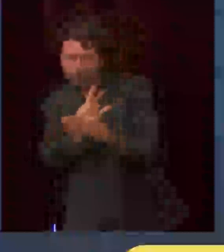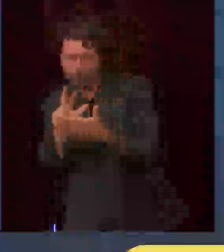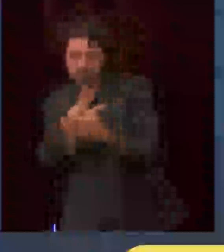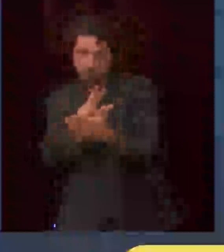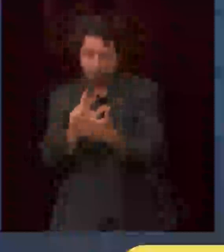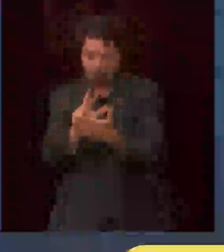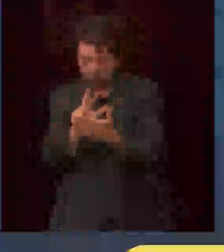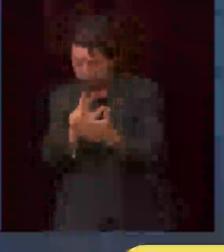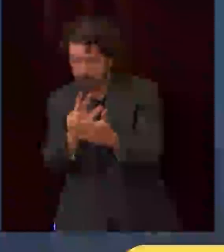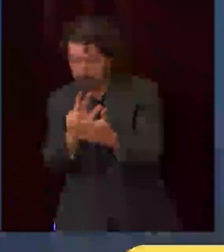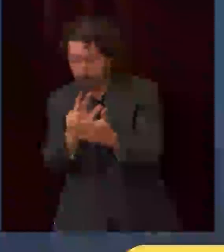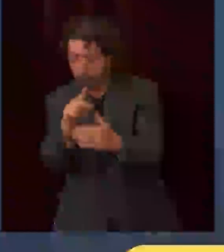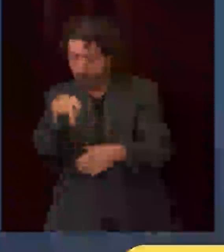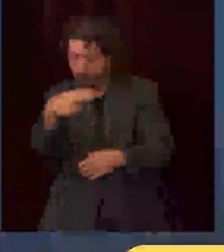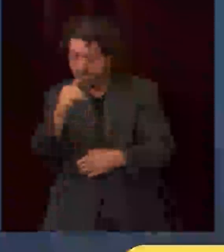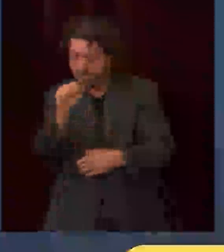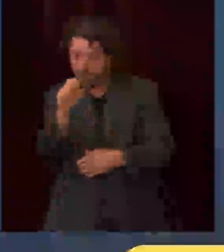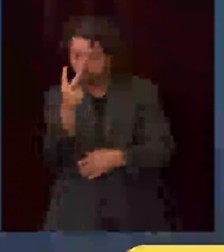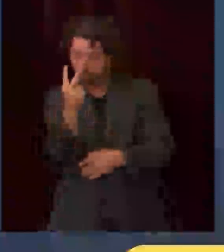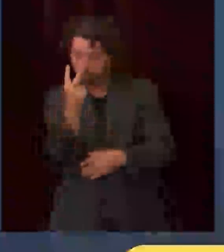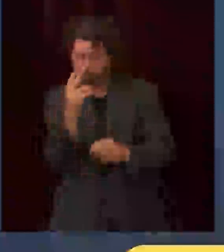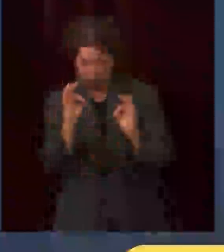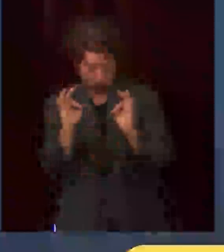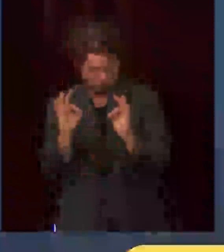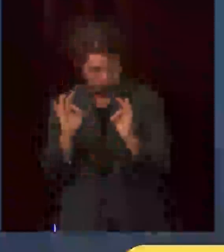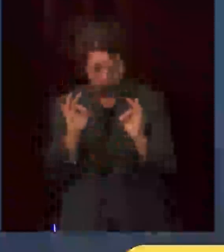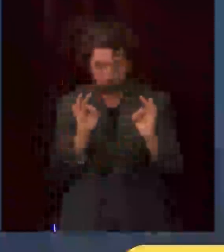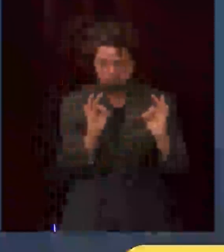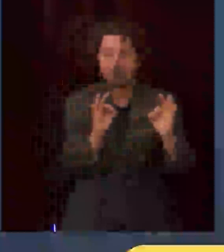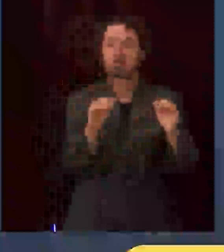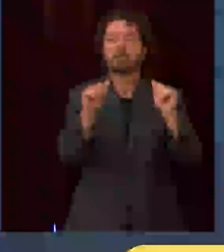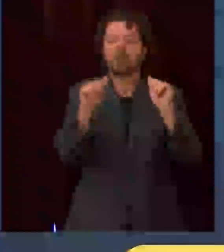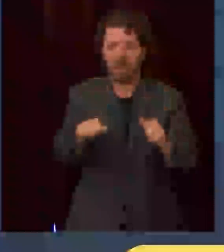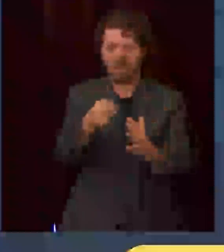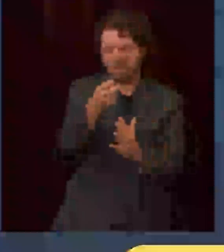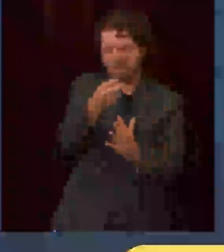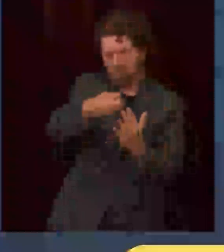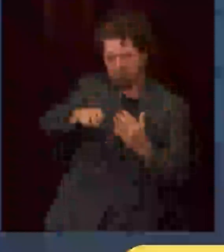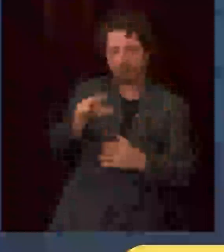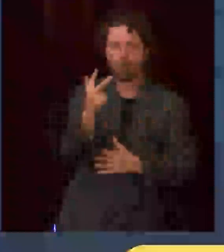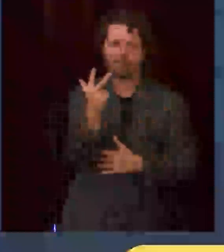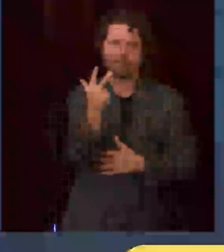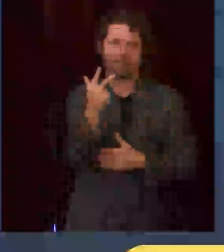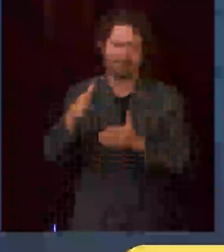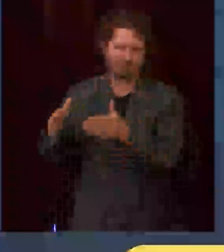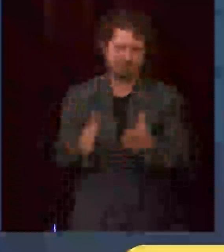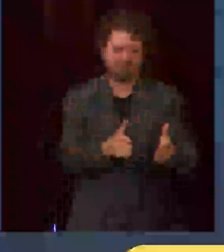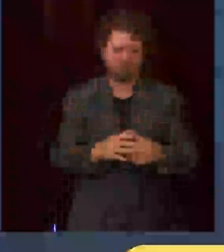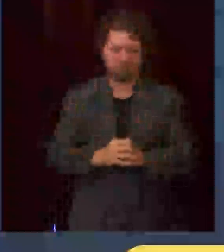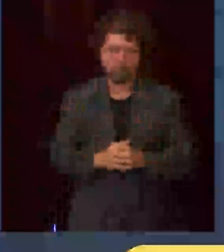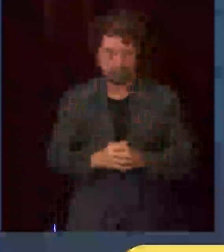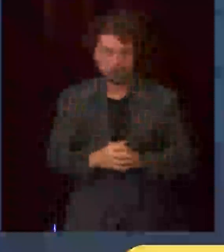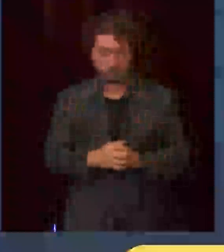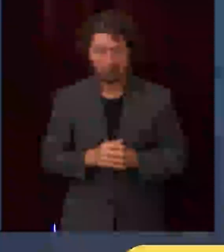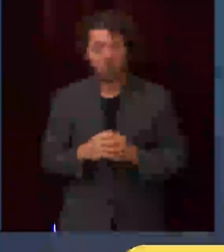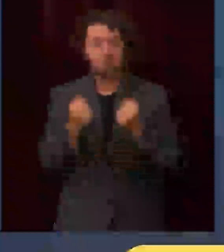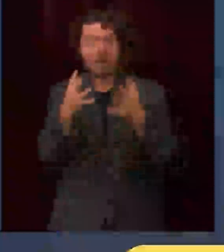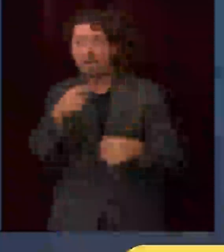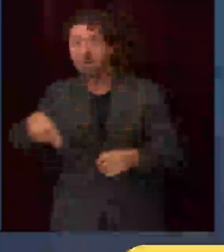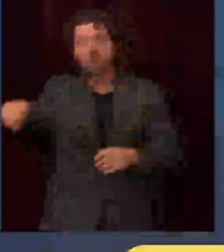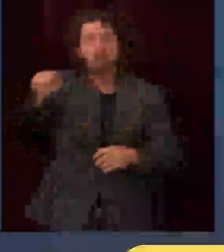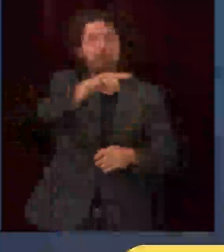news. So the earliest any county could potentially move to June 3rd would be, or phase 3 would be June